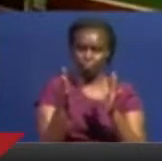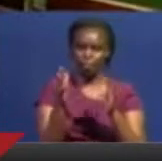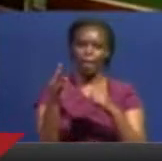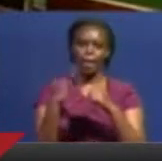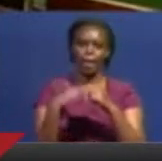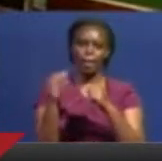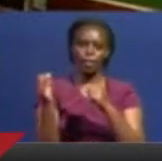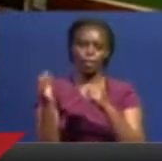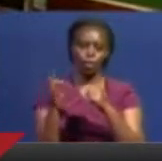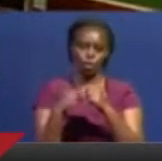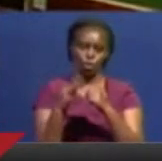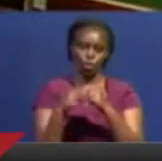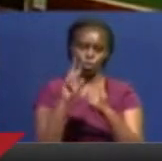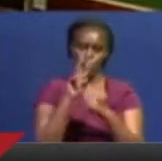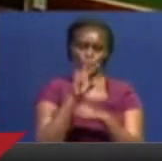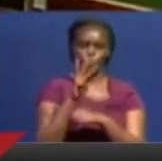8th,